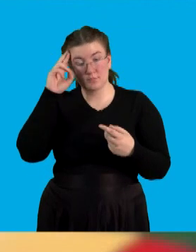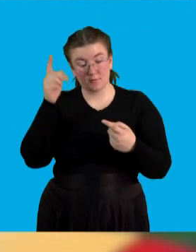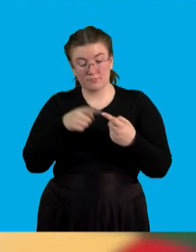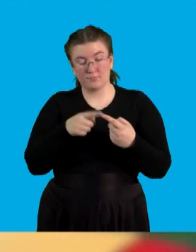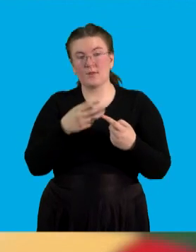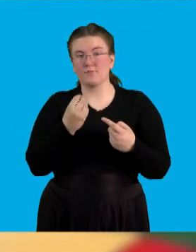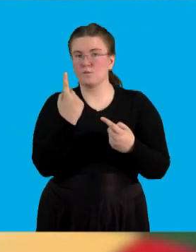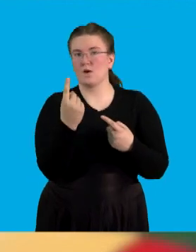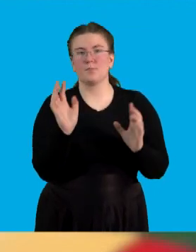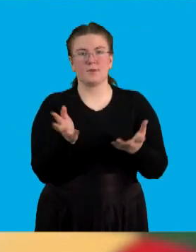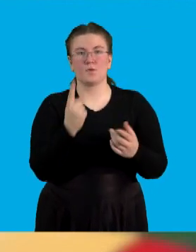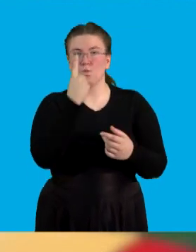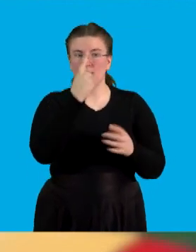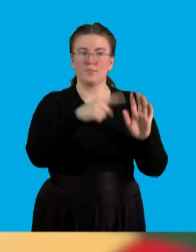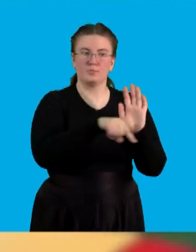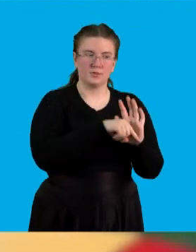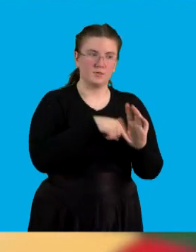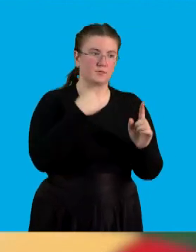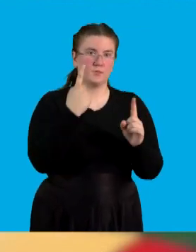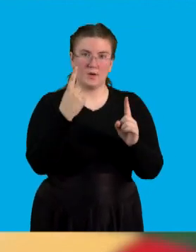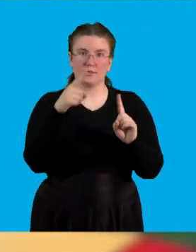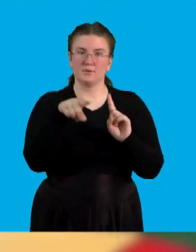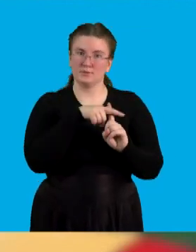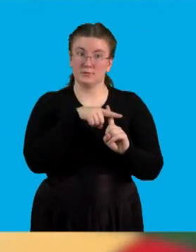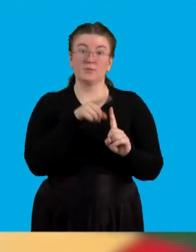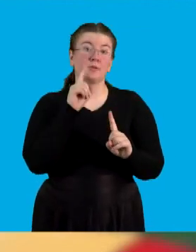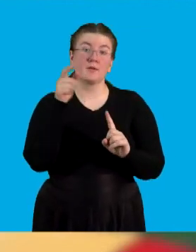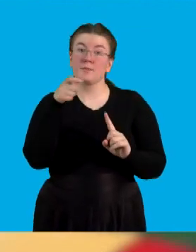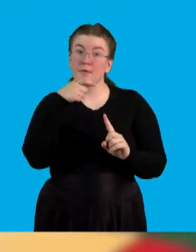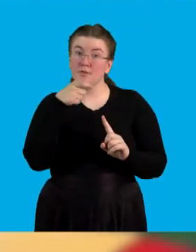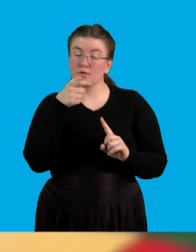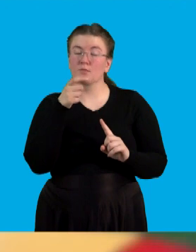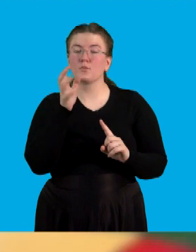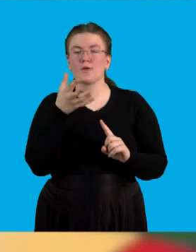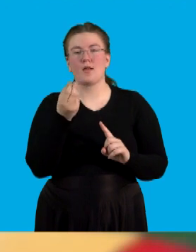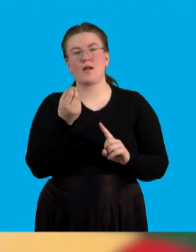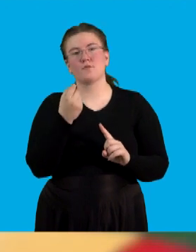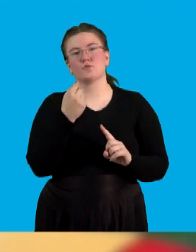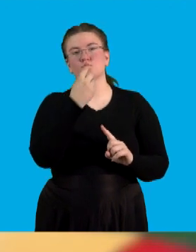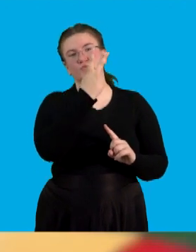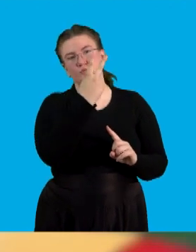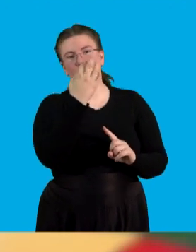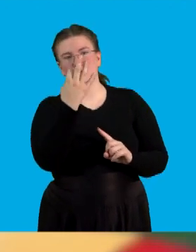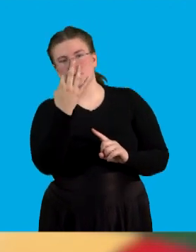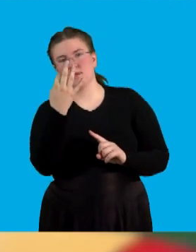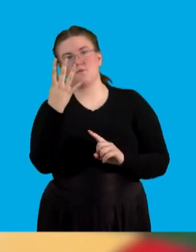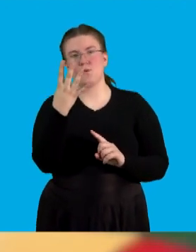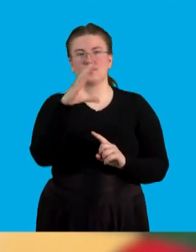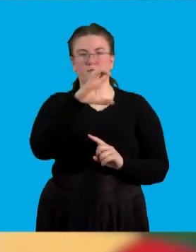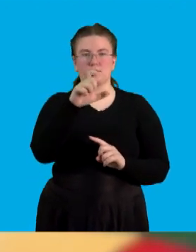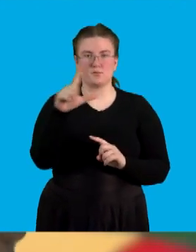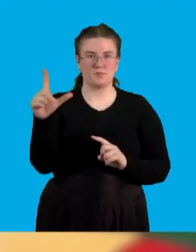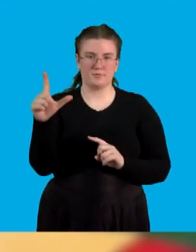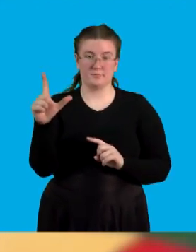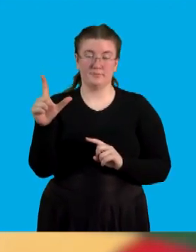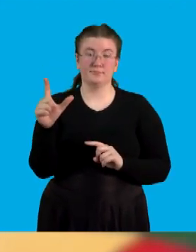with just one positive terminal and one negative terminal. Should it be a battery, there's going to be more than one cell, so it can be 2 or 3 or even more